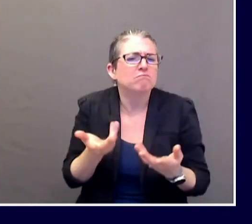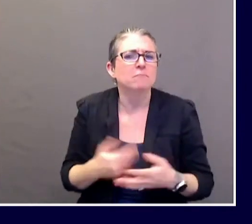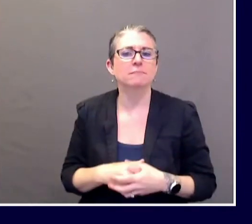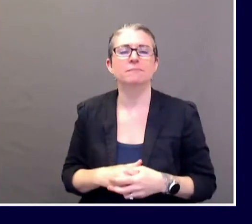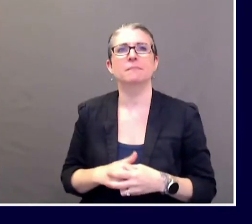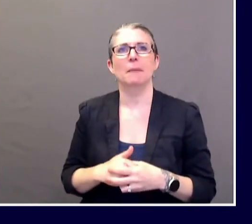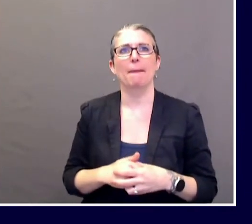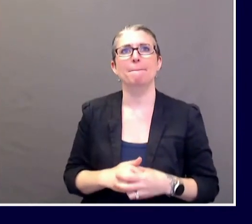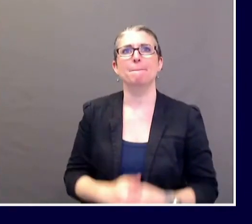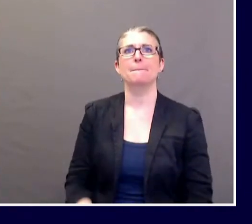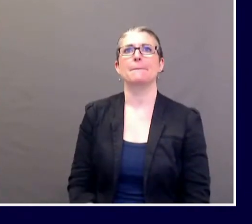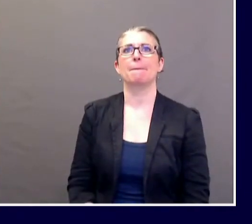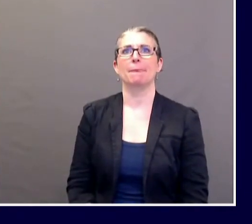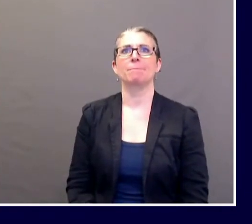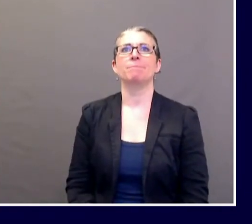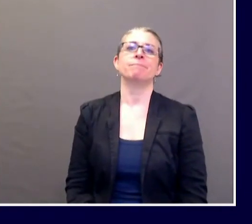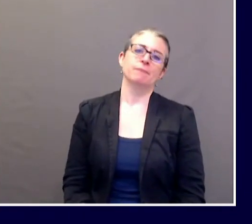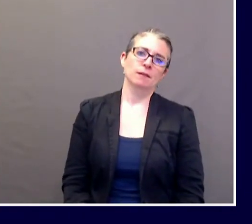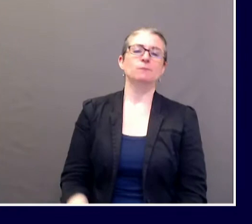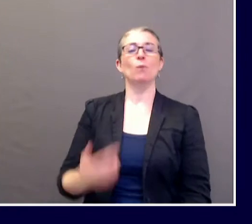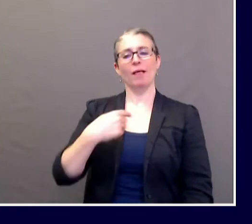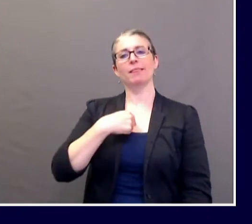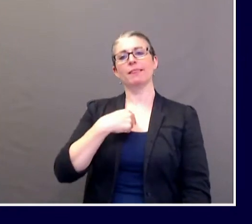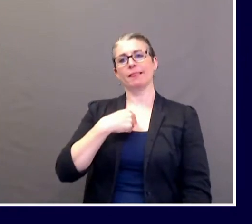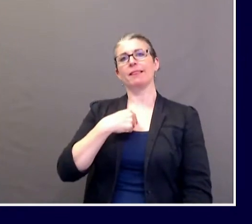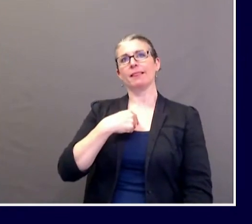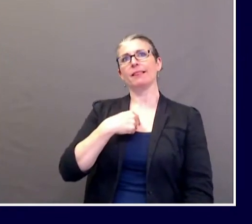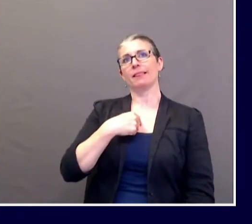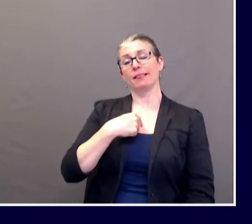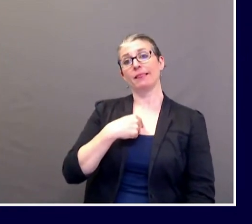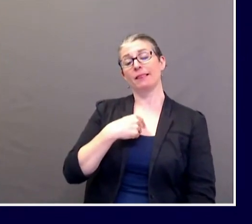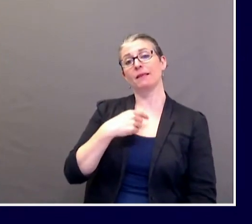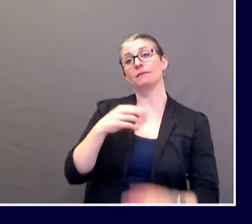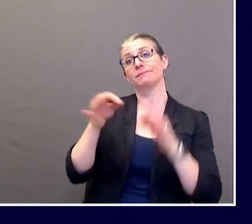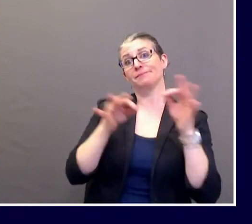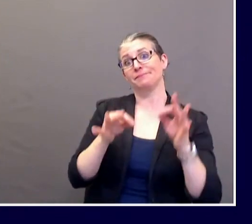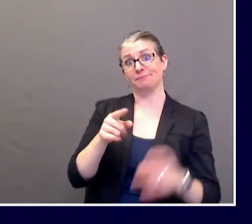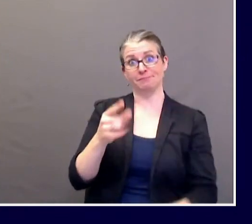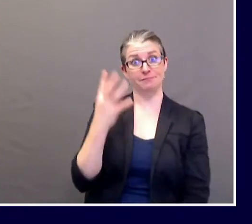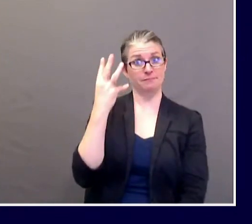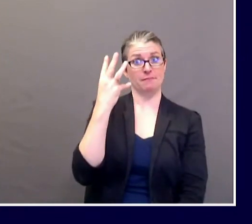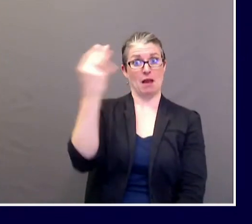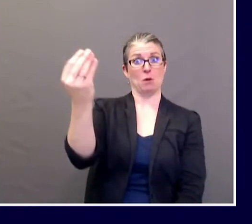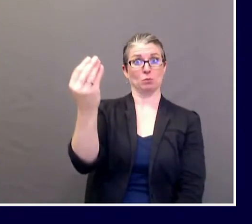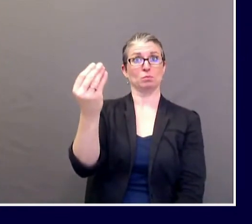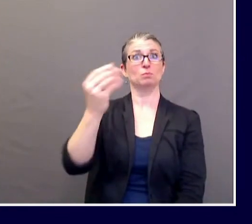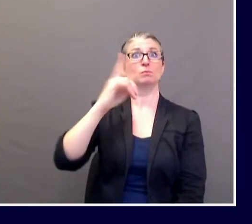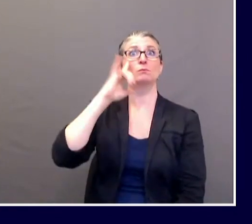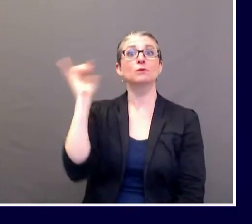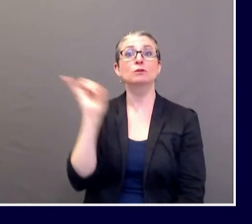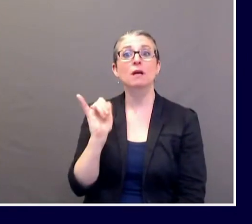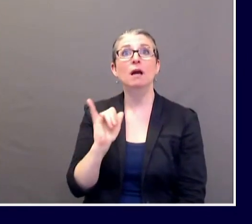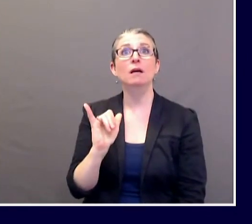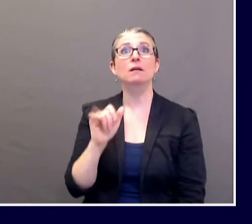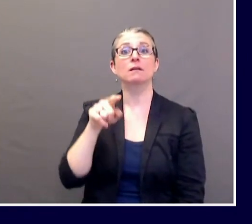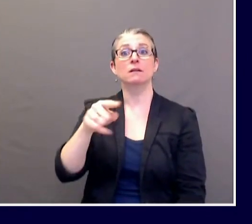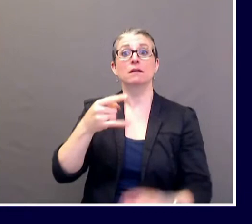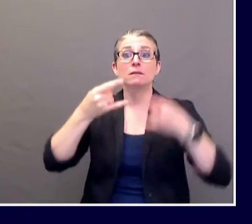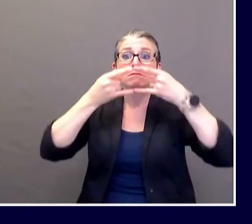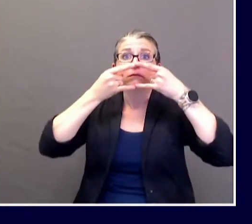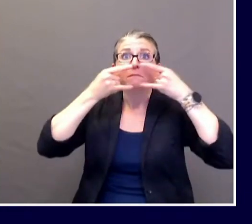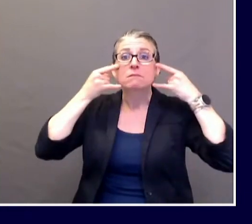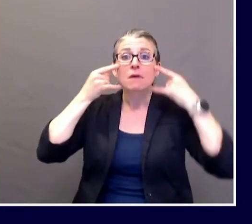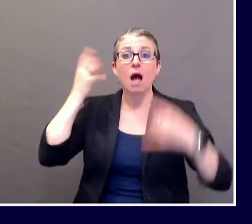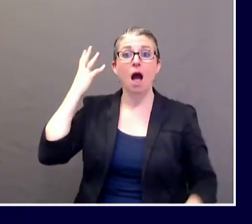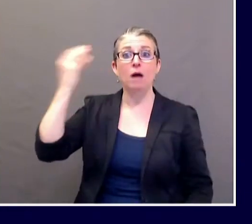outside in public settings, you are not required to wear a mask. We do recommend, though, if you are within 6